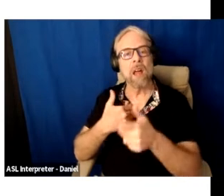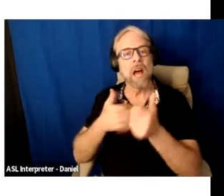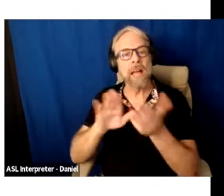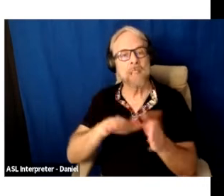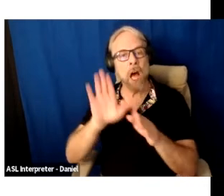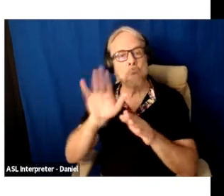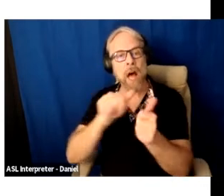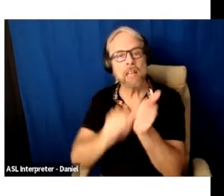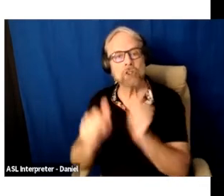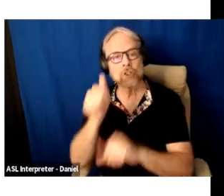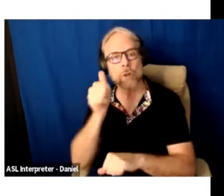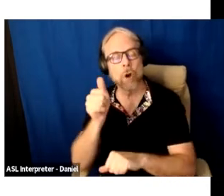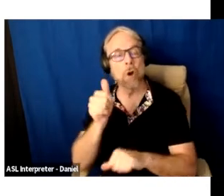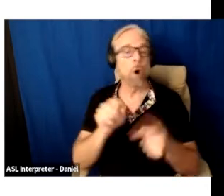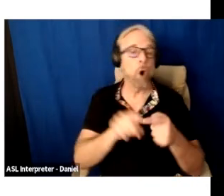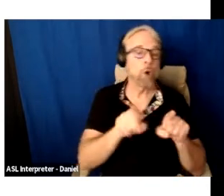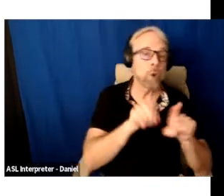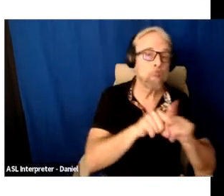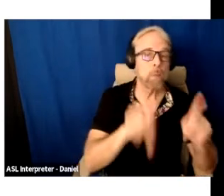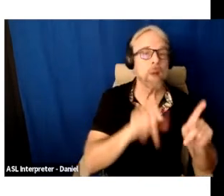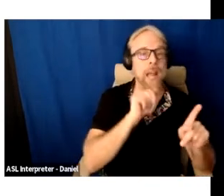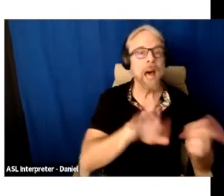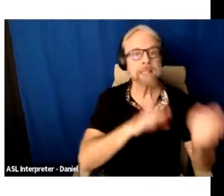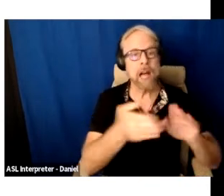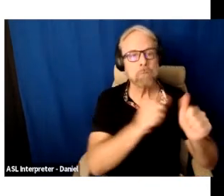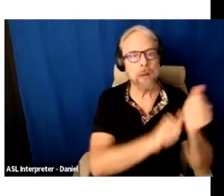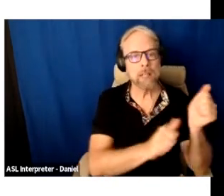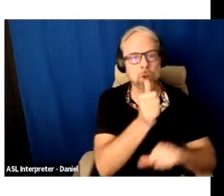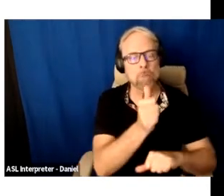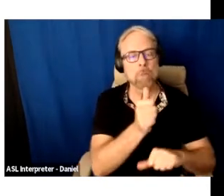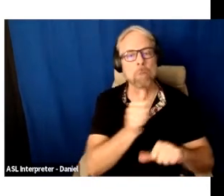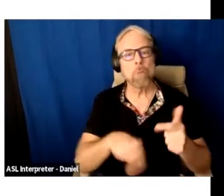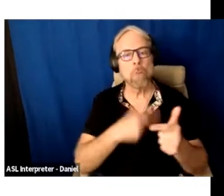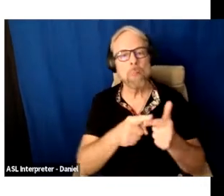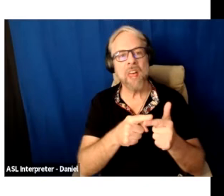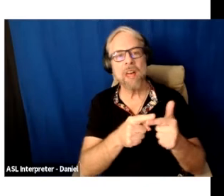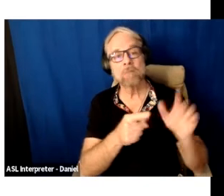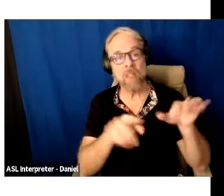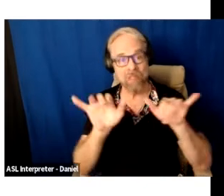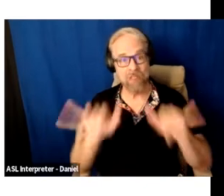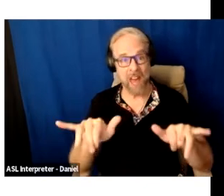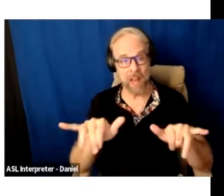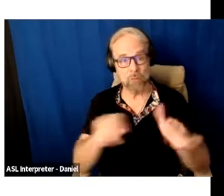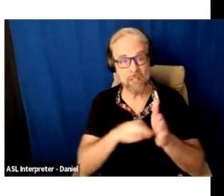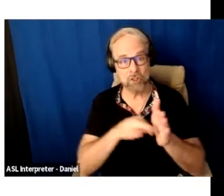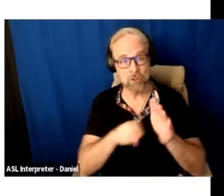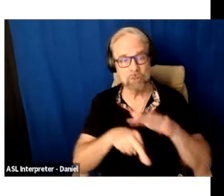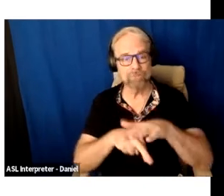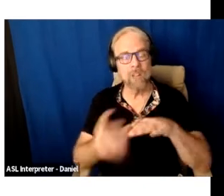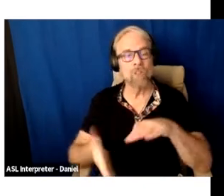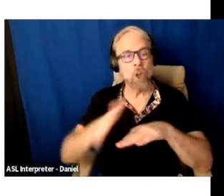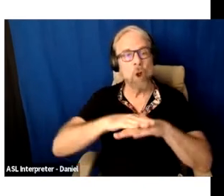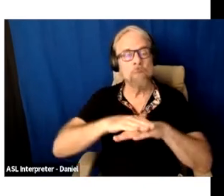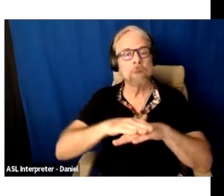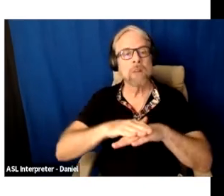who have not died by suicide, and then they're overlaying history of